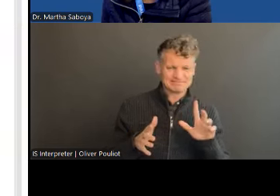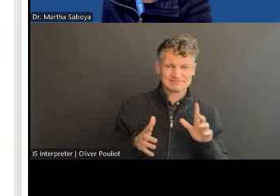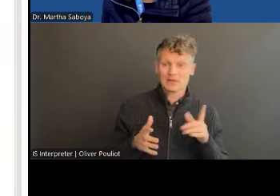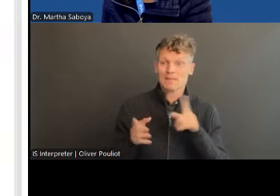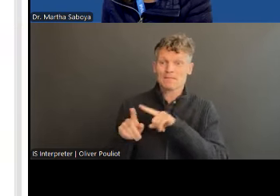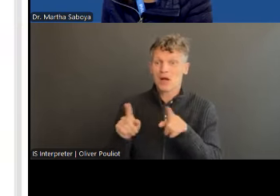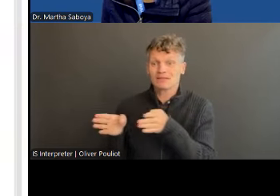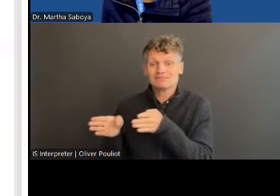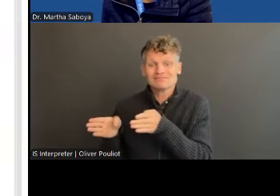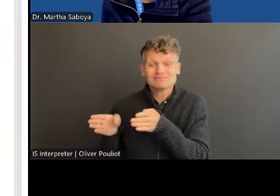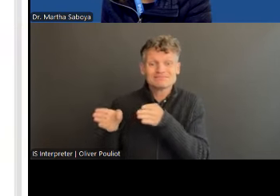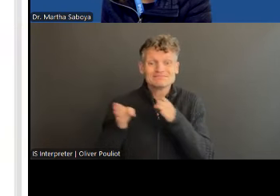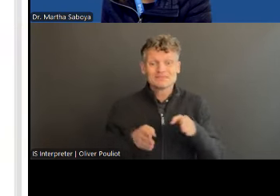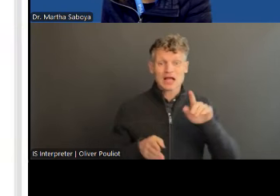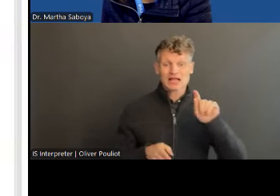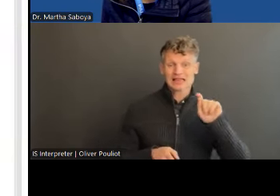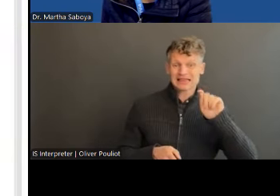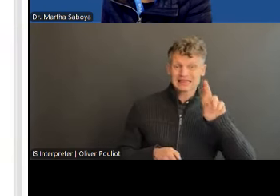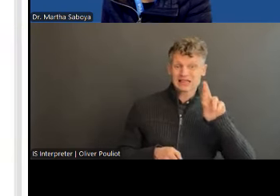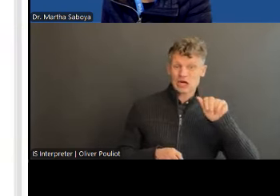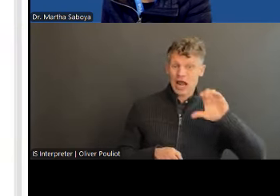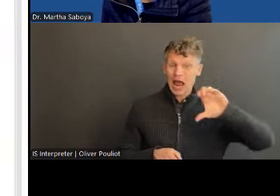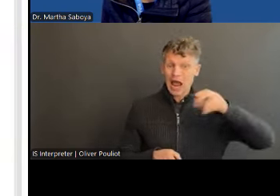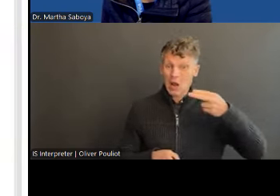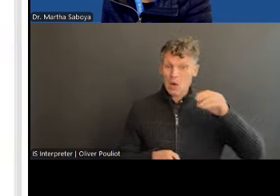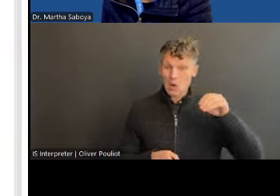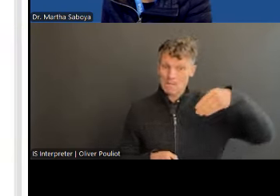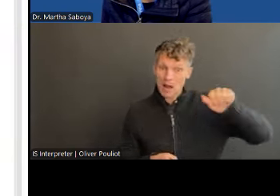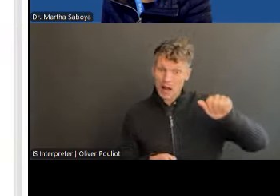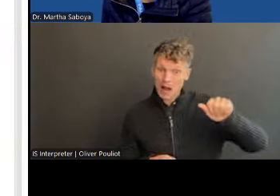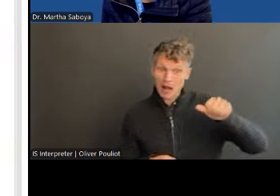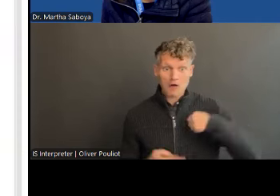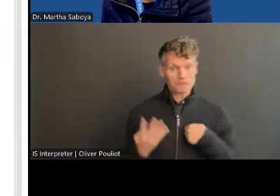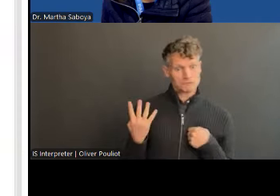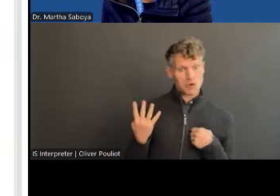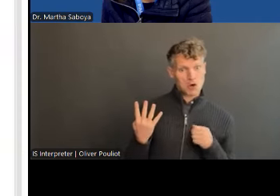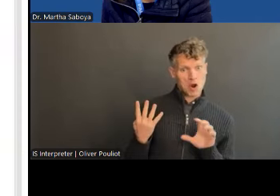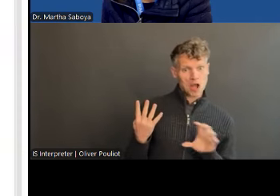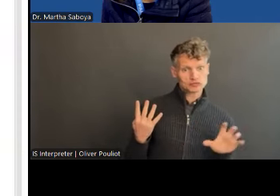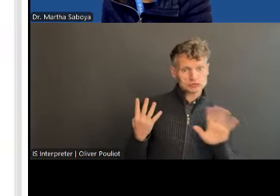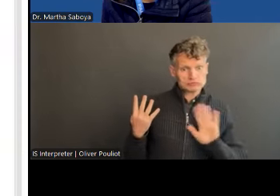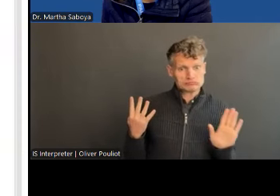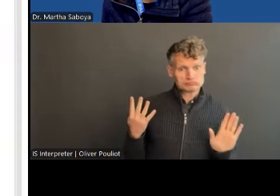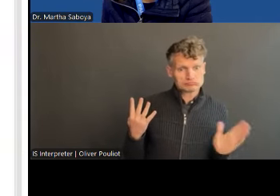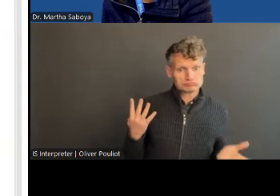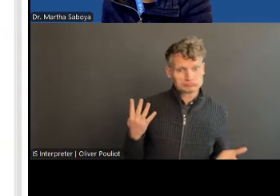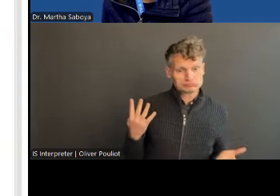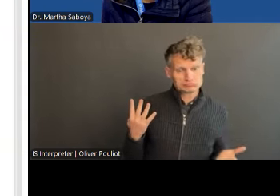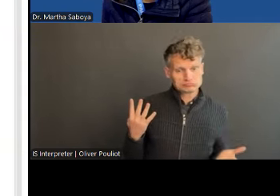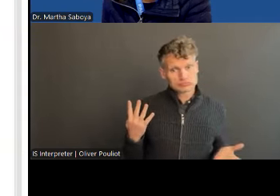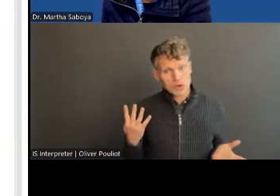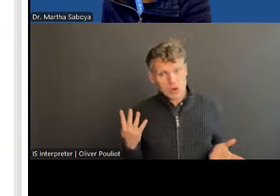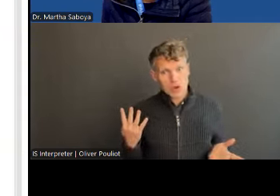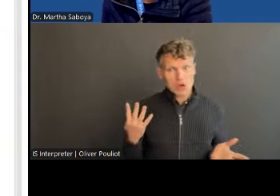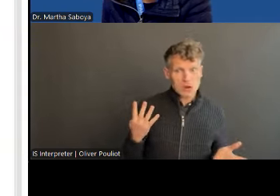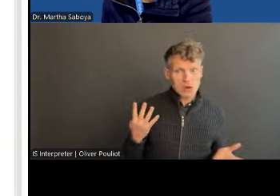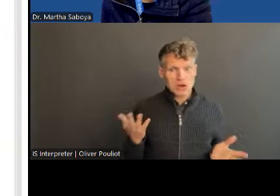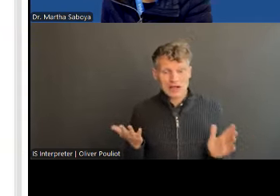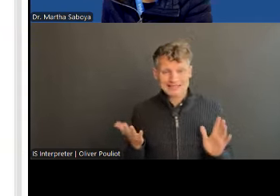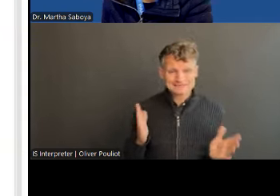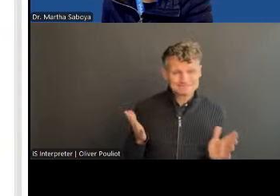example, we only have trachoma in 4 countries. So understanding what is happening